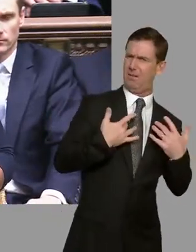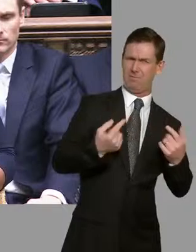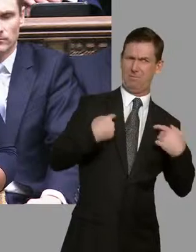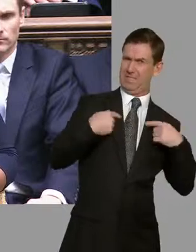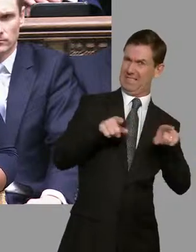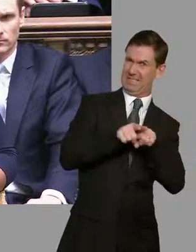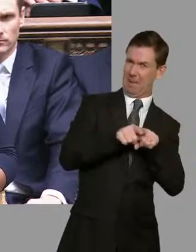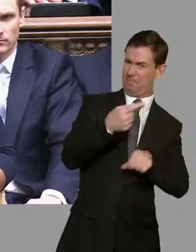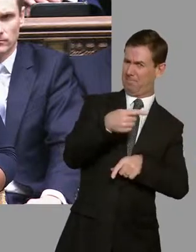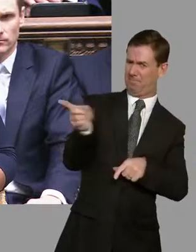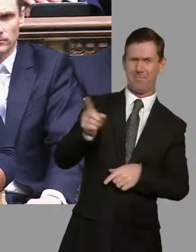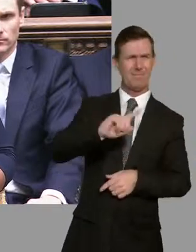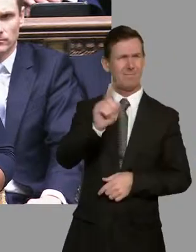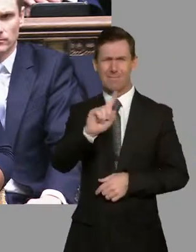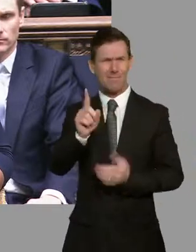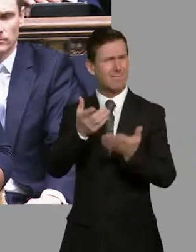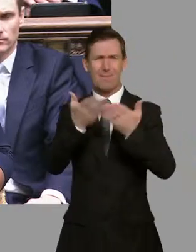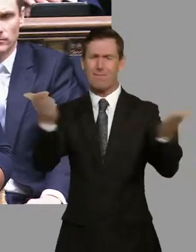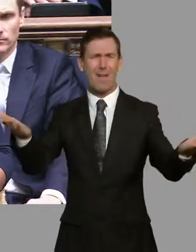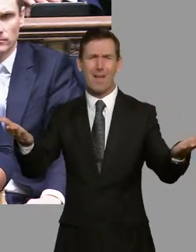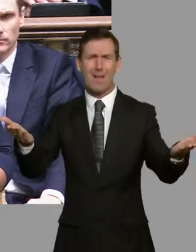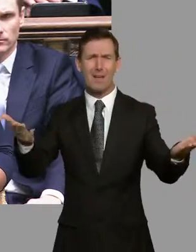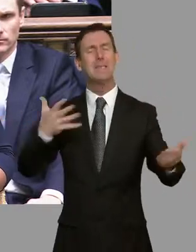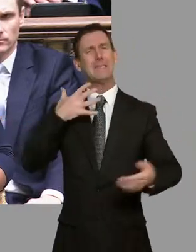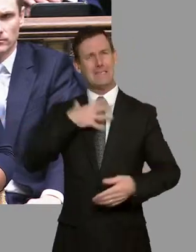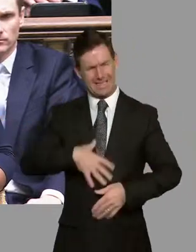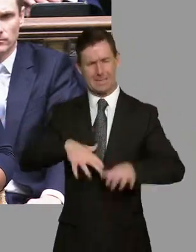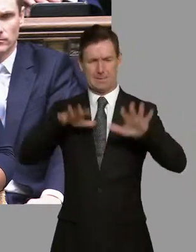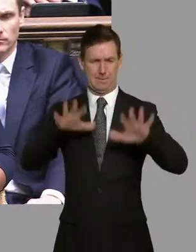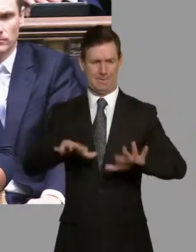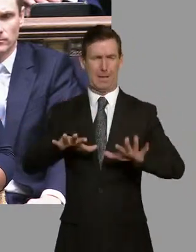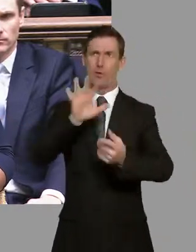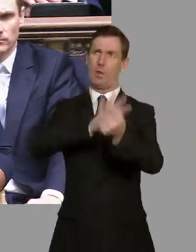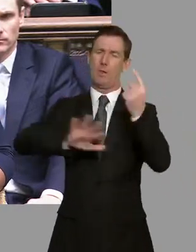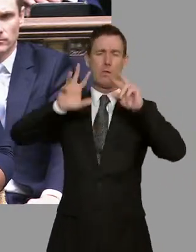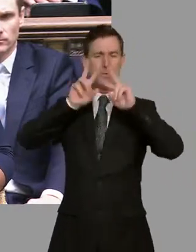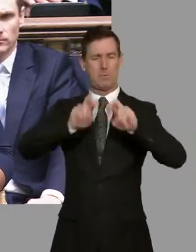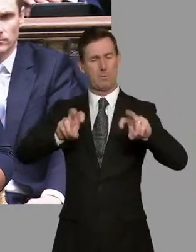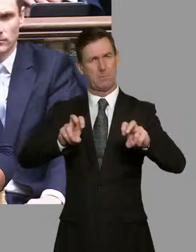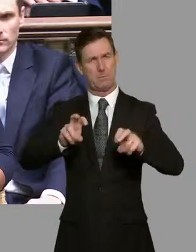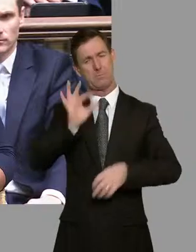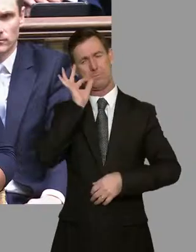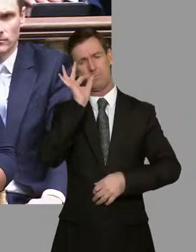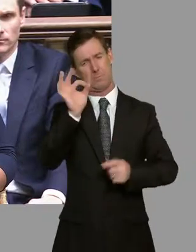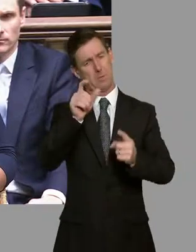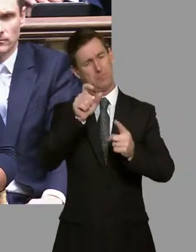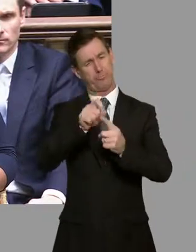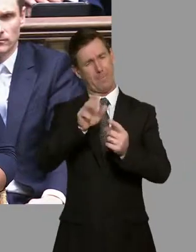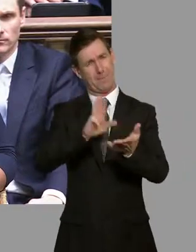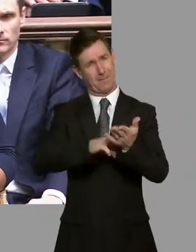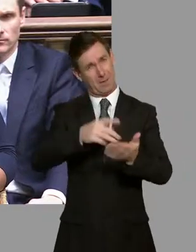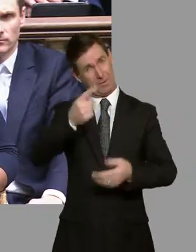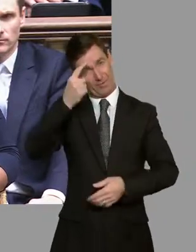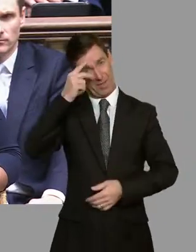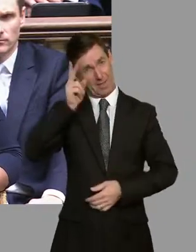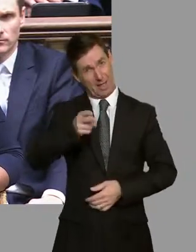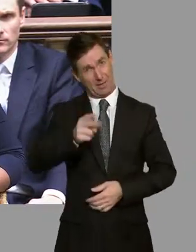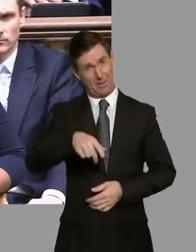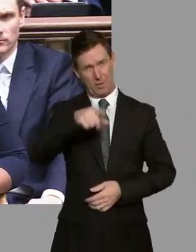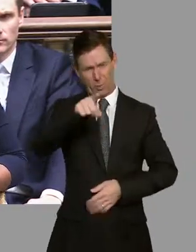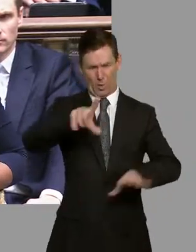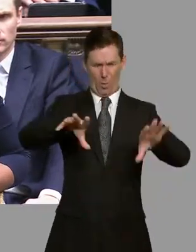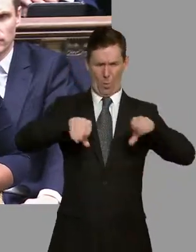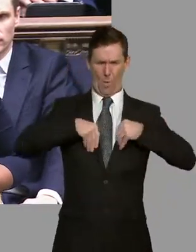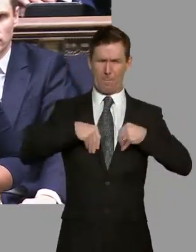this. So will the Prime Minister look again at the Labour Party's adoption of the definition of Islamophobia, its chilling effect, and rule